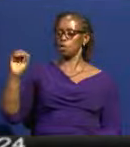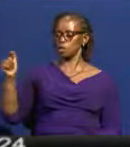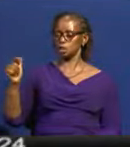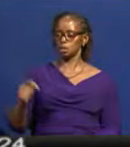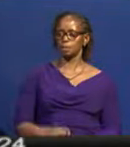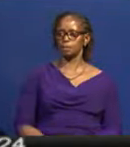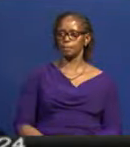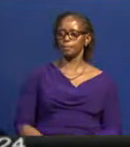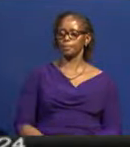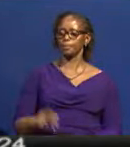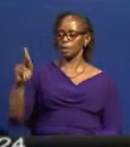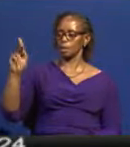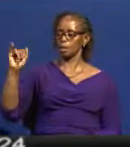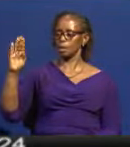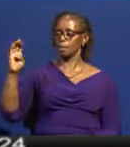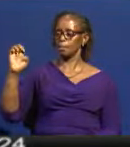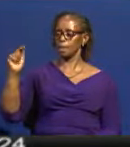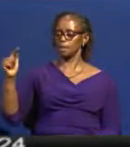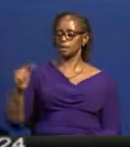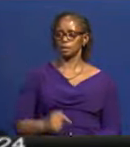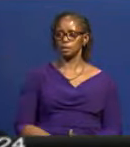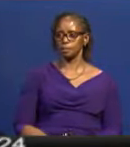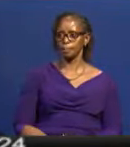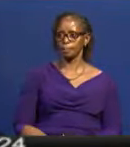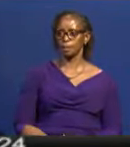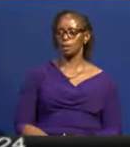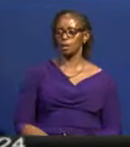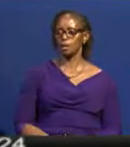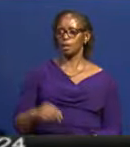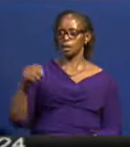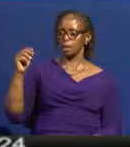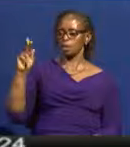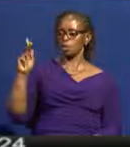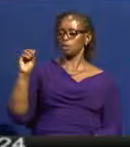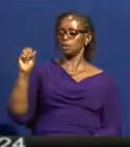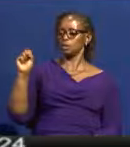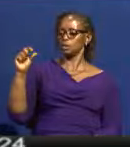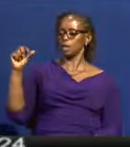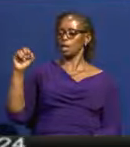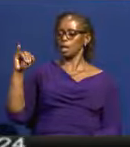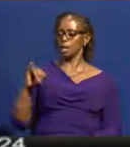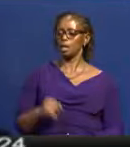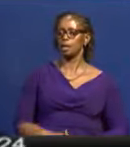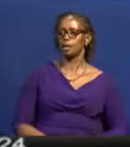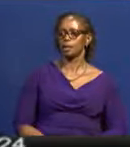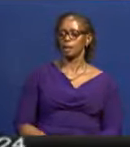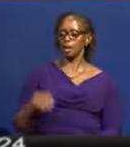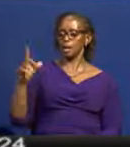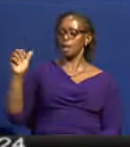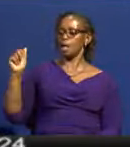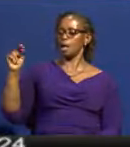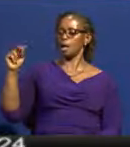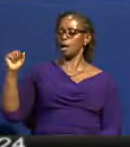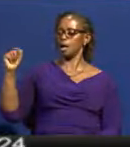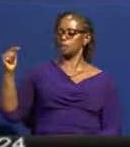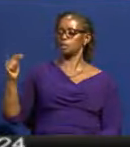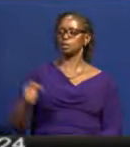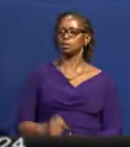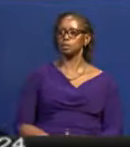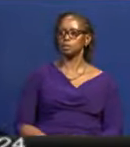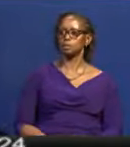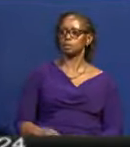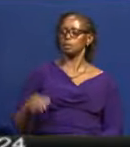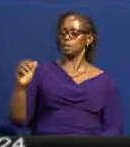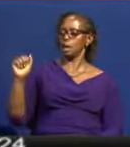Kibet Komugoi, Hilary Kosigei, Benjamin Langat,